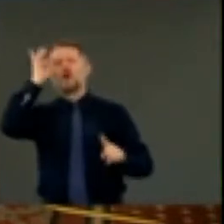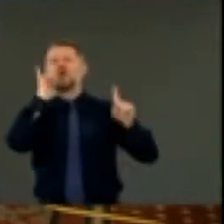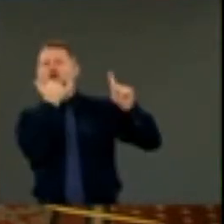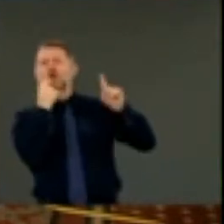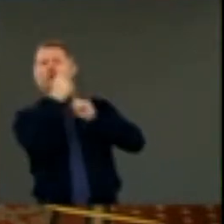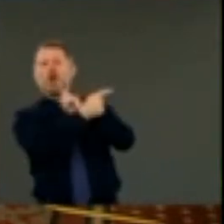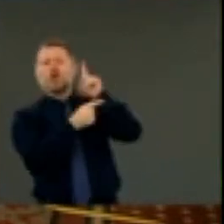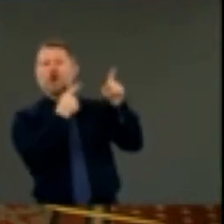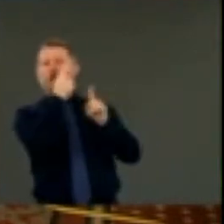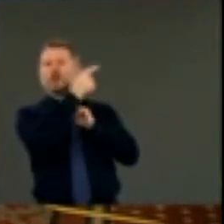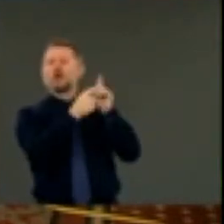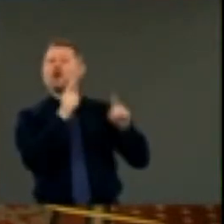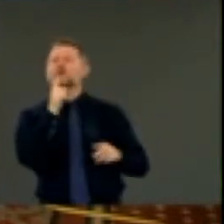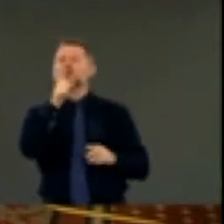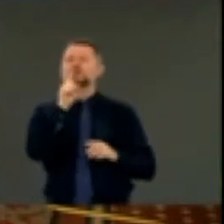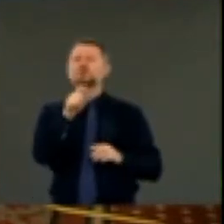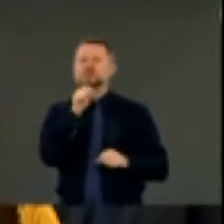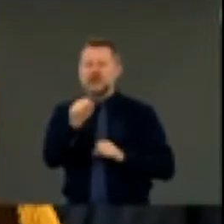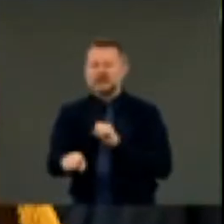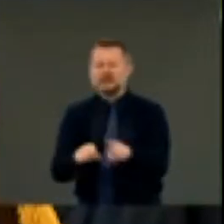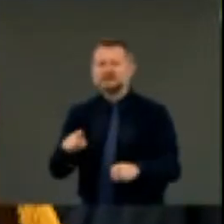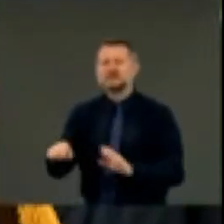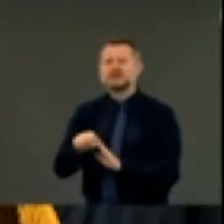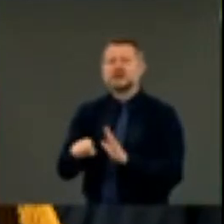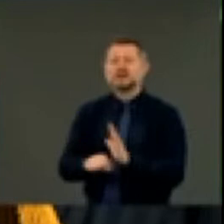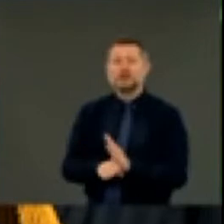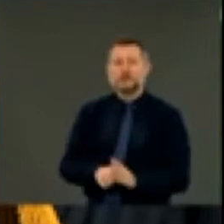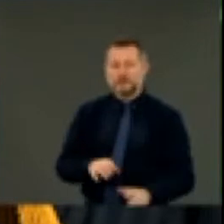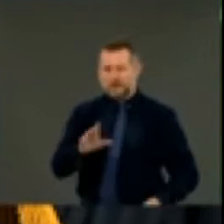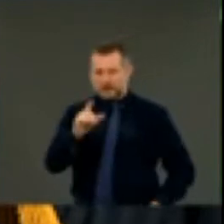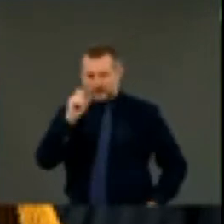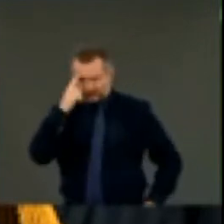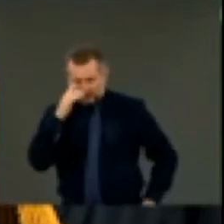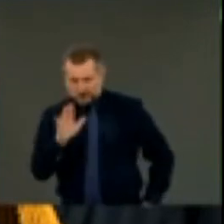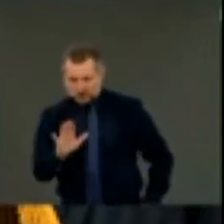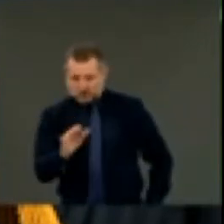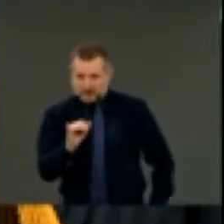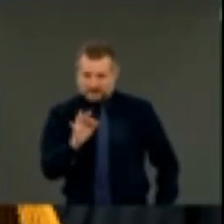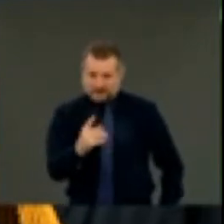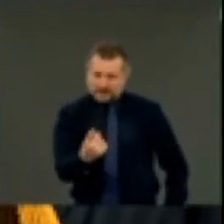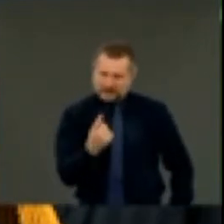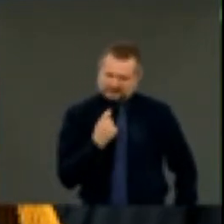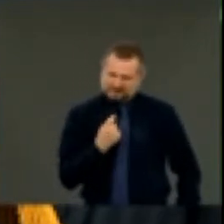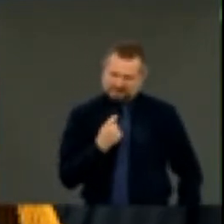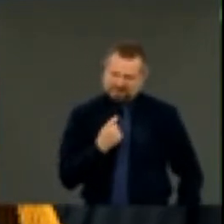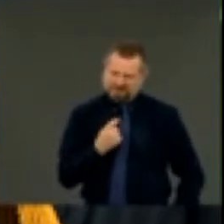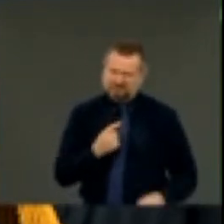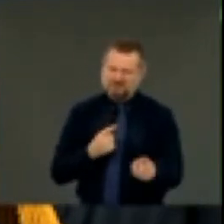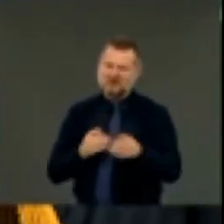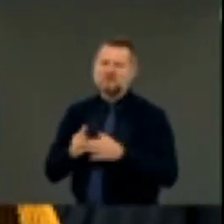after If 20 you months of ask, this? we did, and if you ask Who? Who public talked to? health officials,